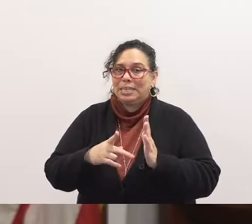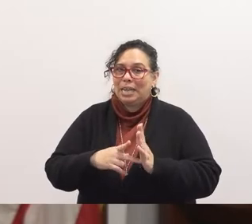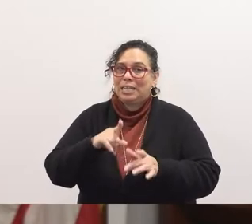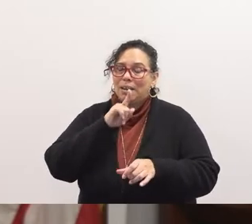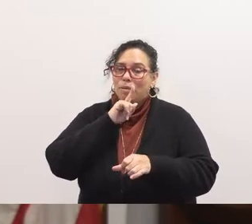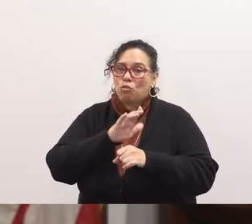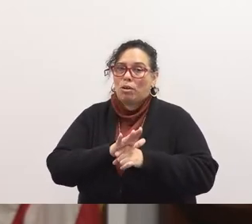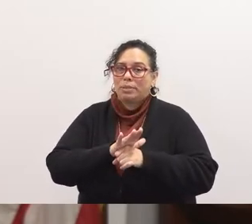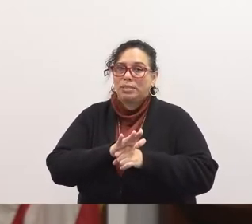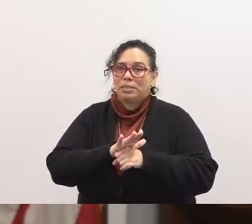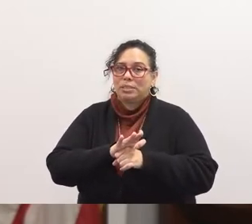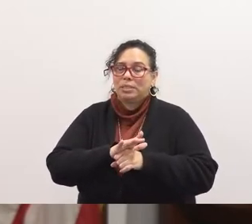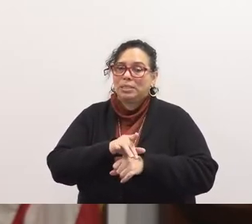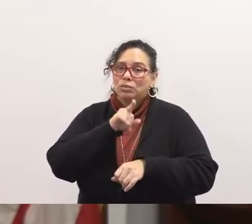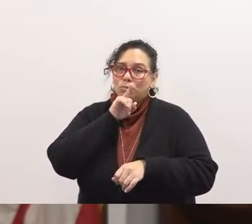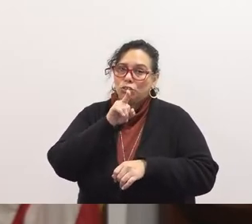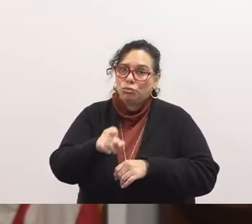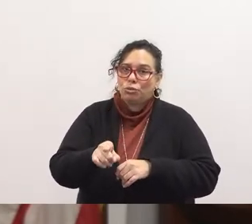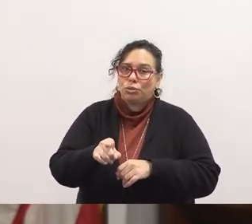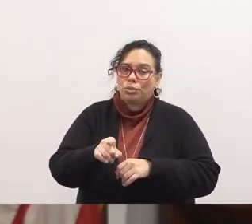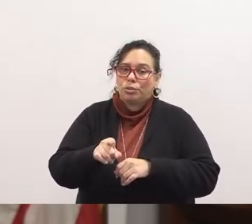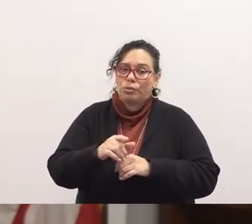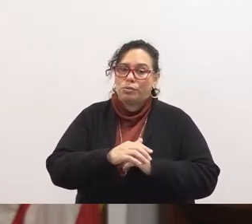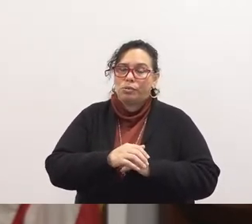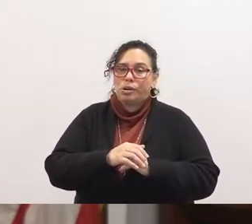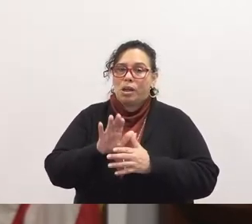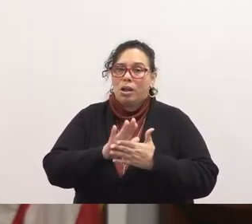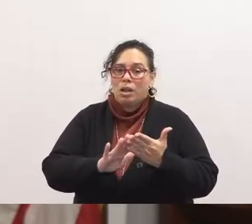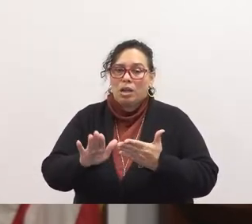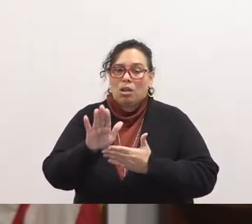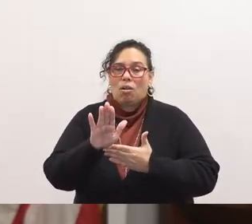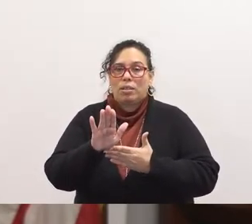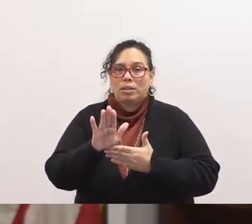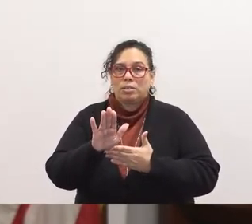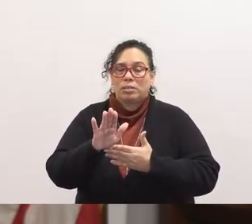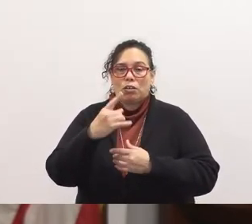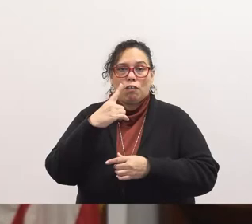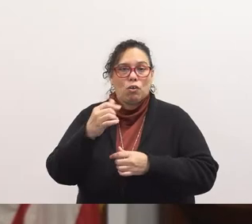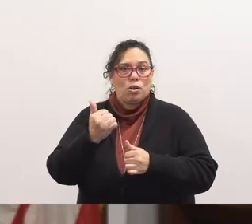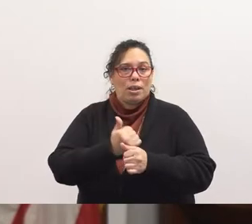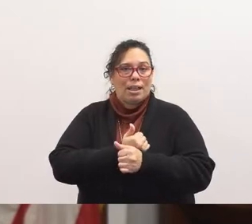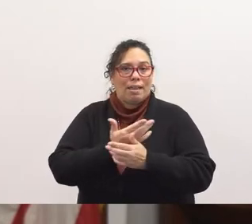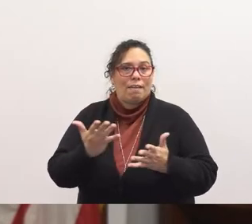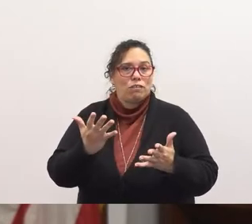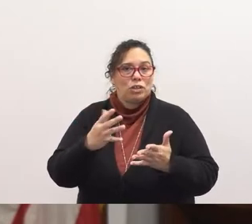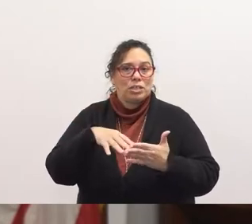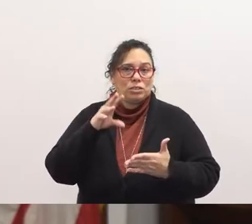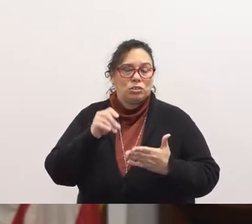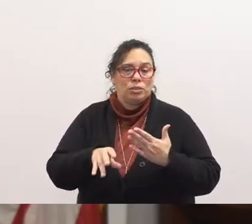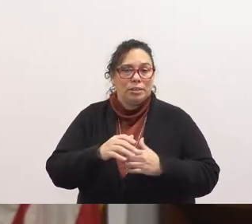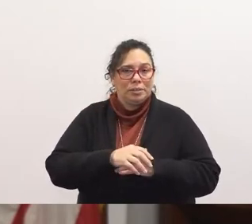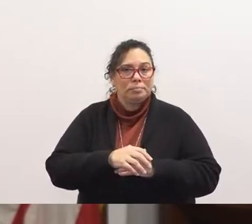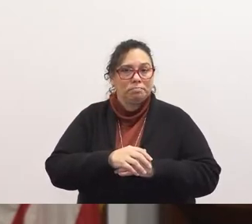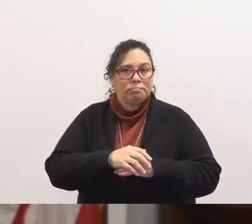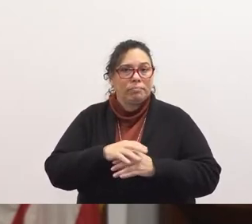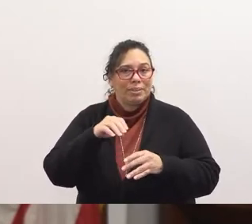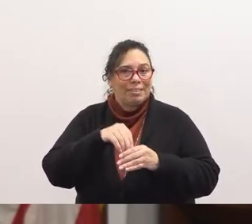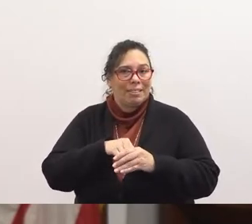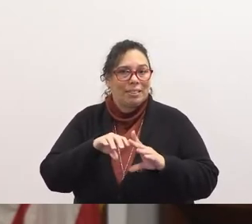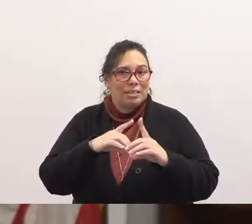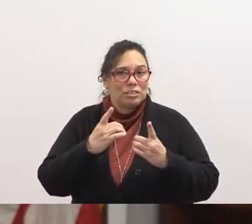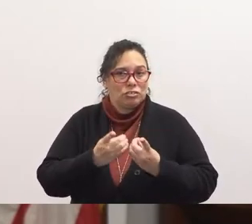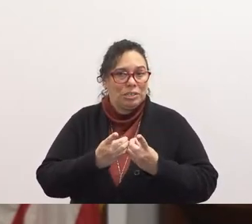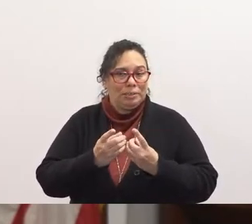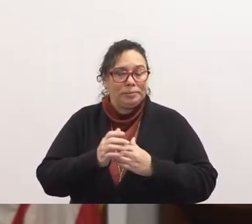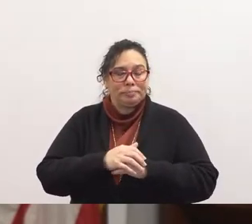promise to ensure college for every single student in our district.